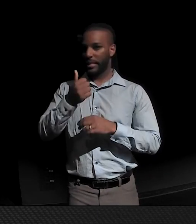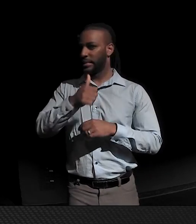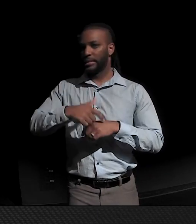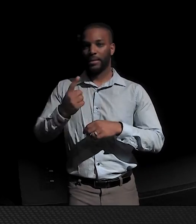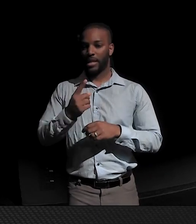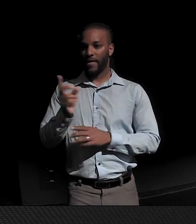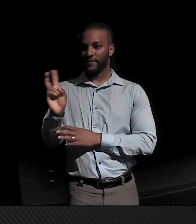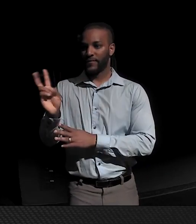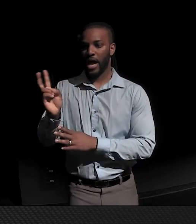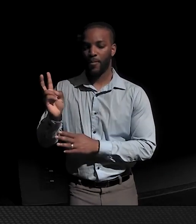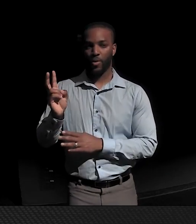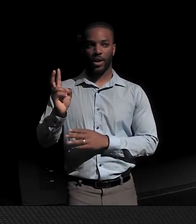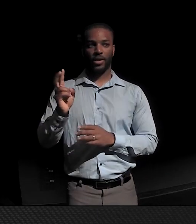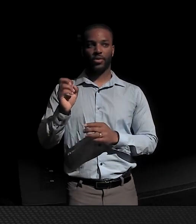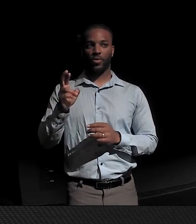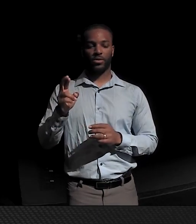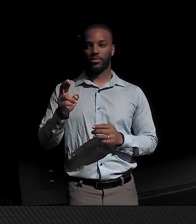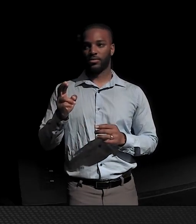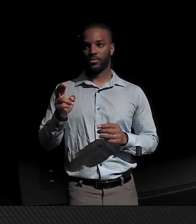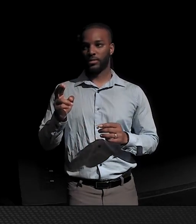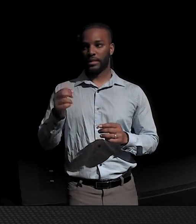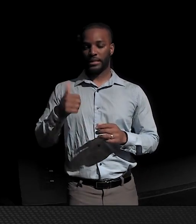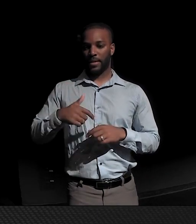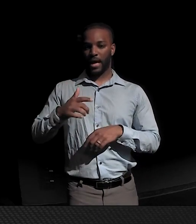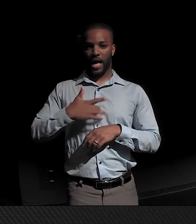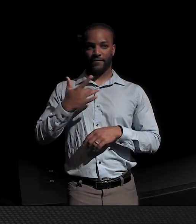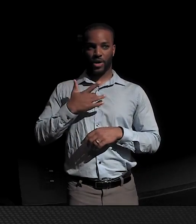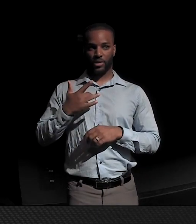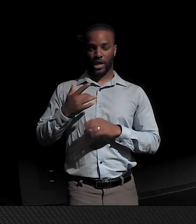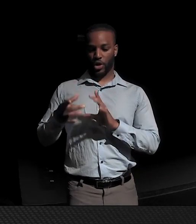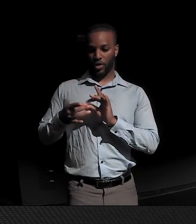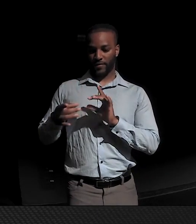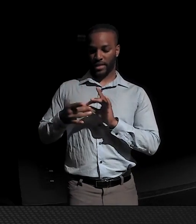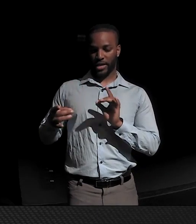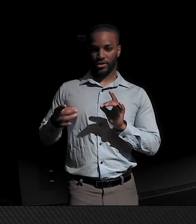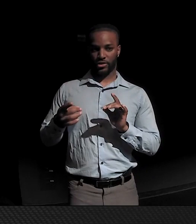something vibrated, anytime I felt a notification,